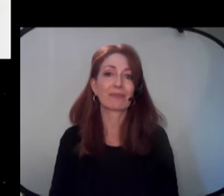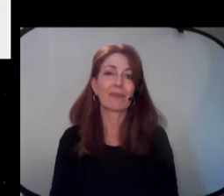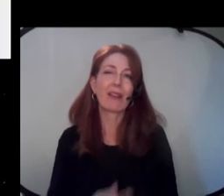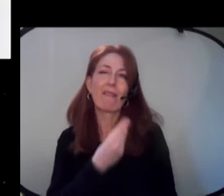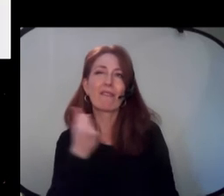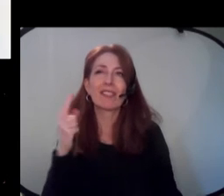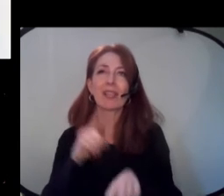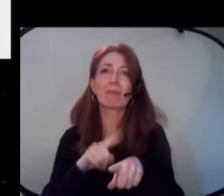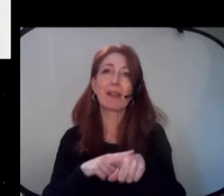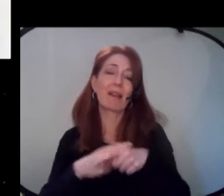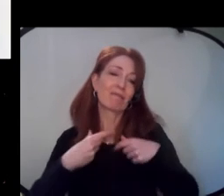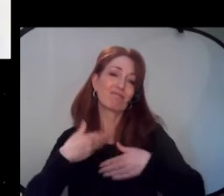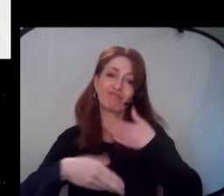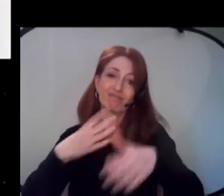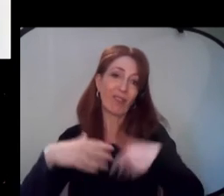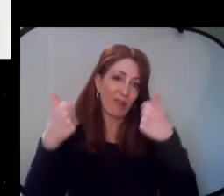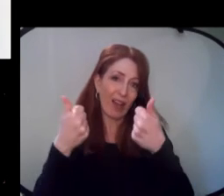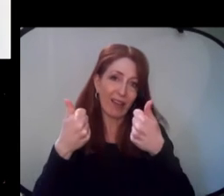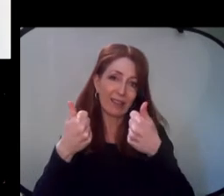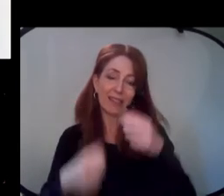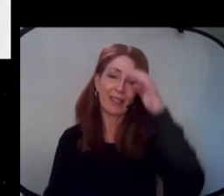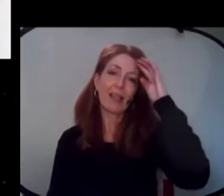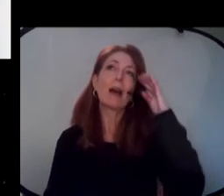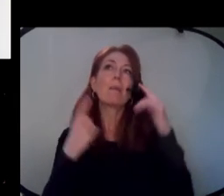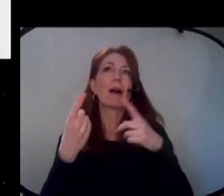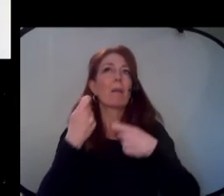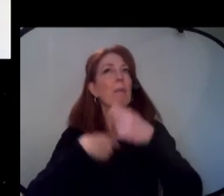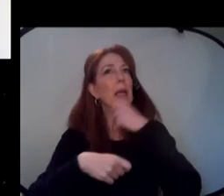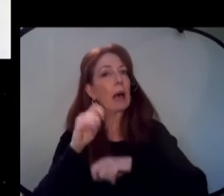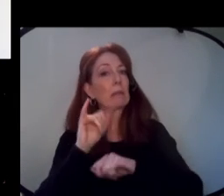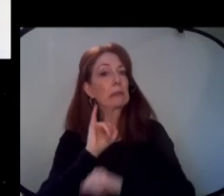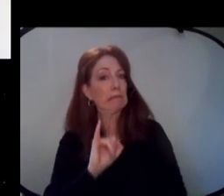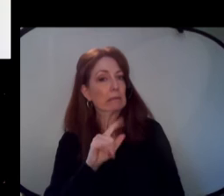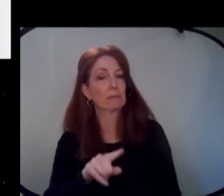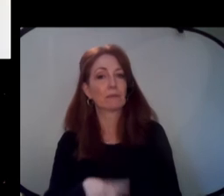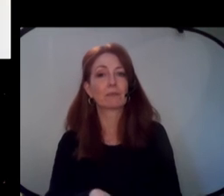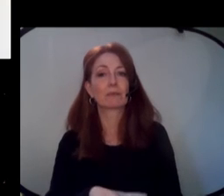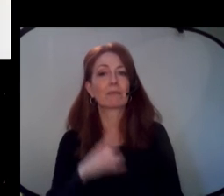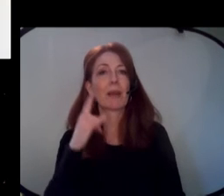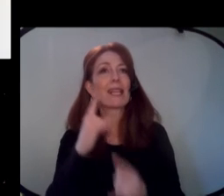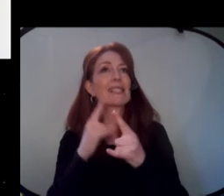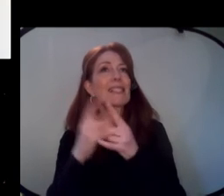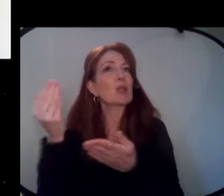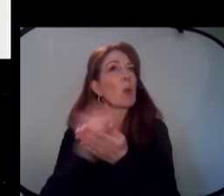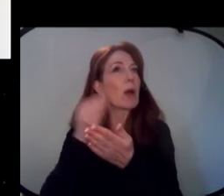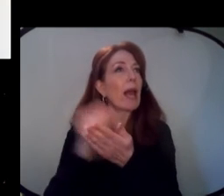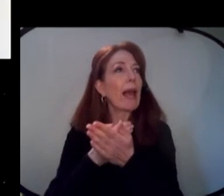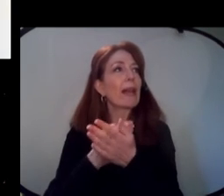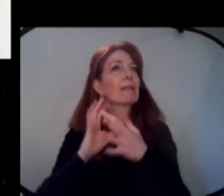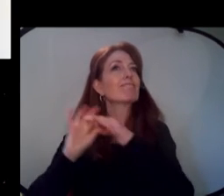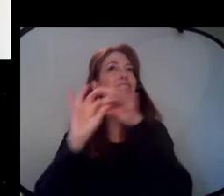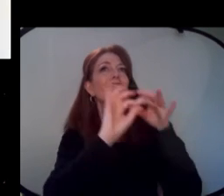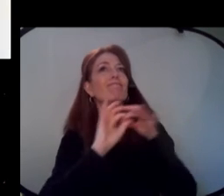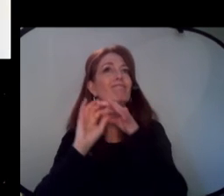it eventually becomes a source of scandal. So again, these sort of the kind of sexual games that are played around court society